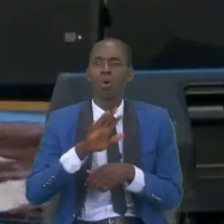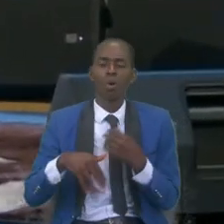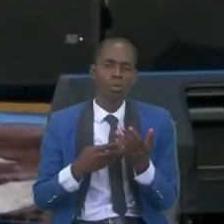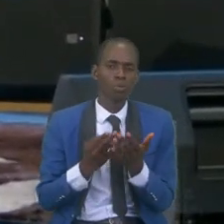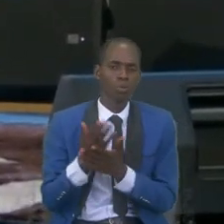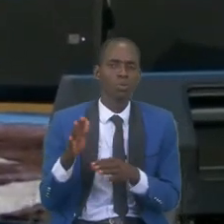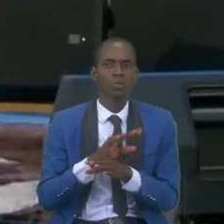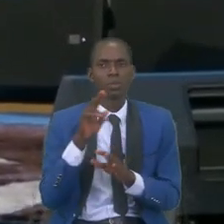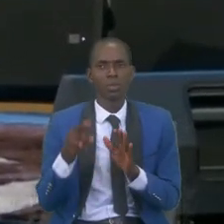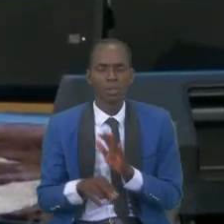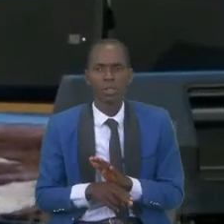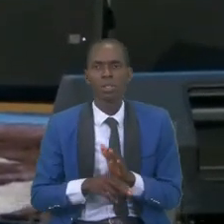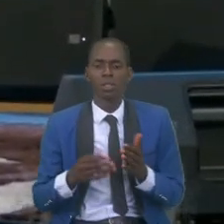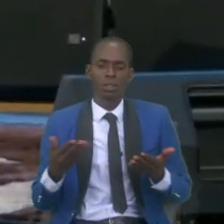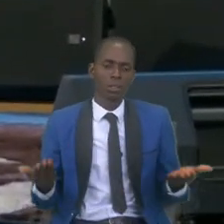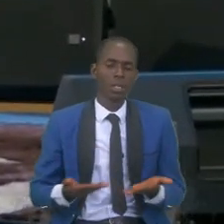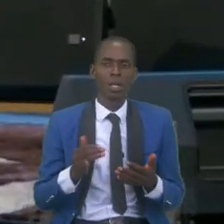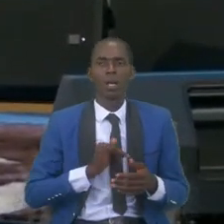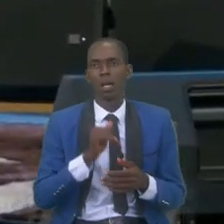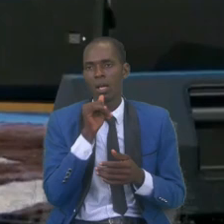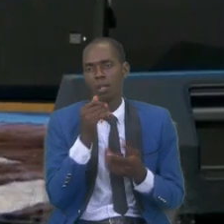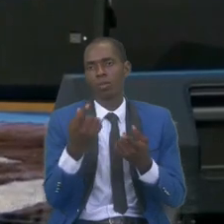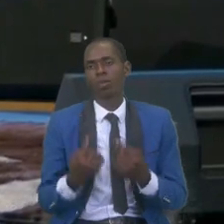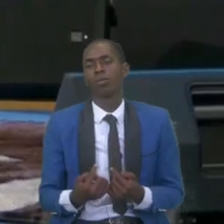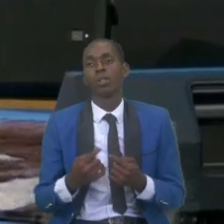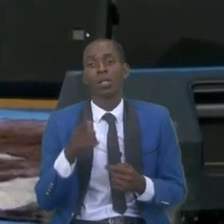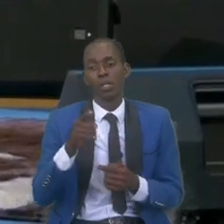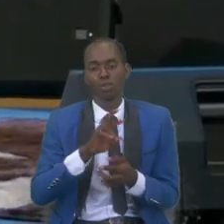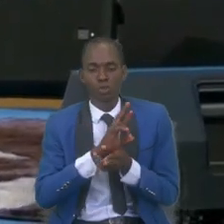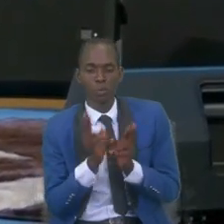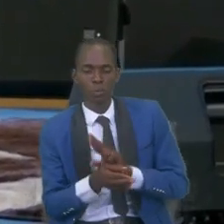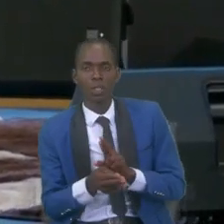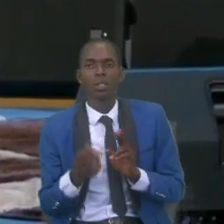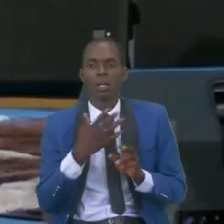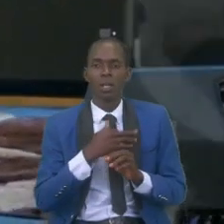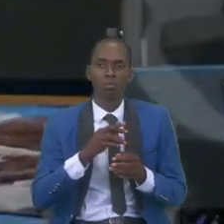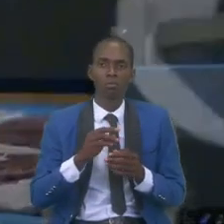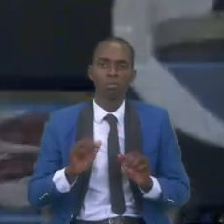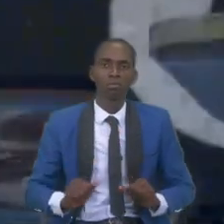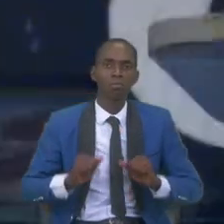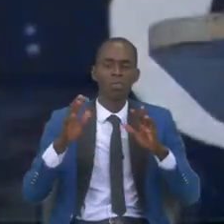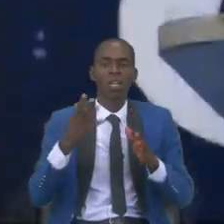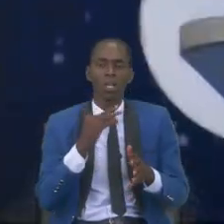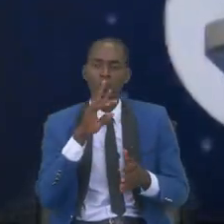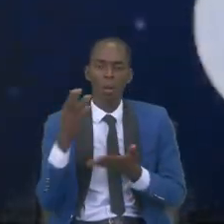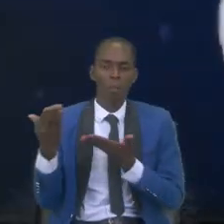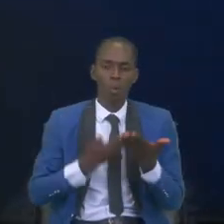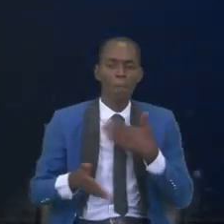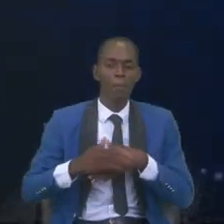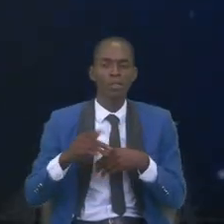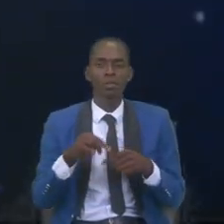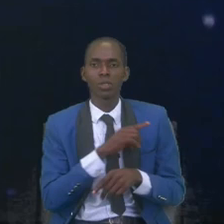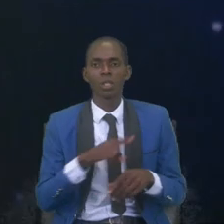come. That's how he forgives, and then you repent, you return, and you're restored unto the Lord, and you say,